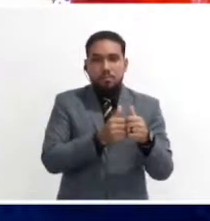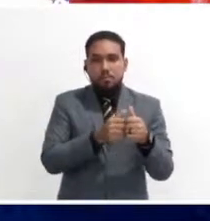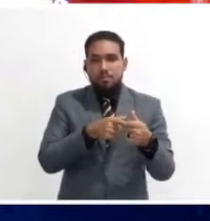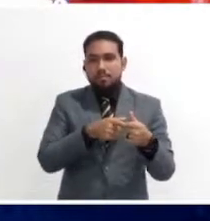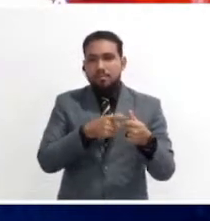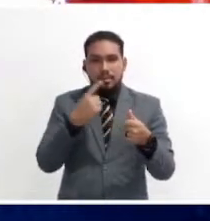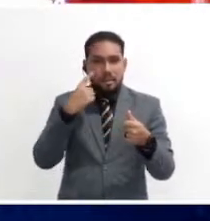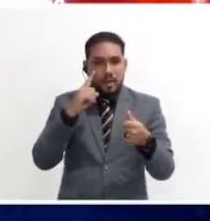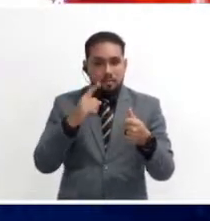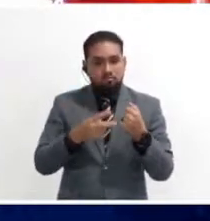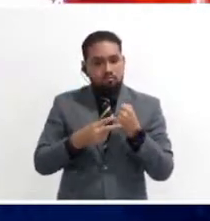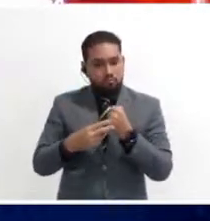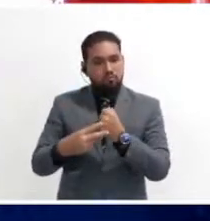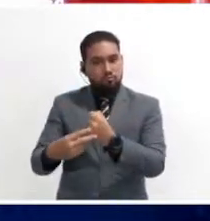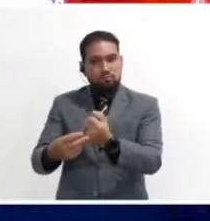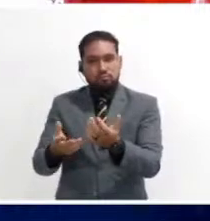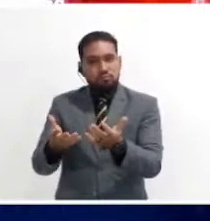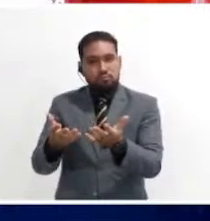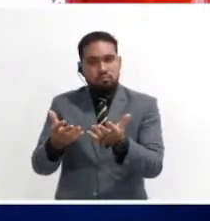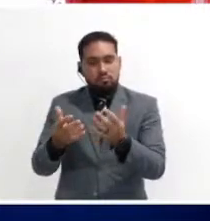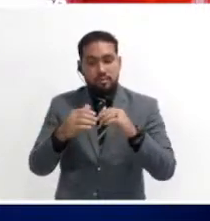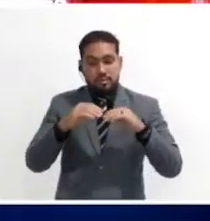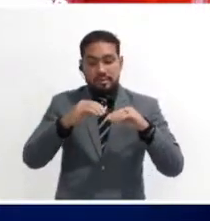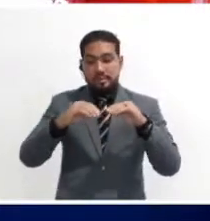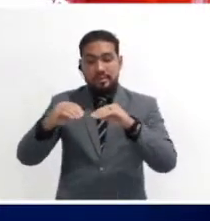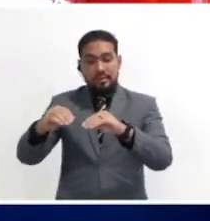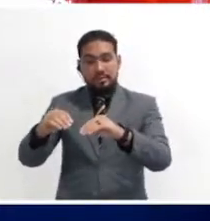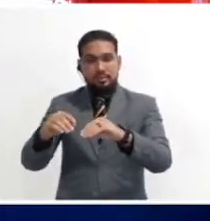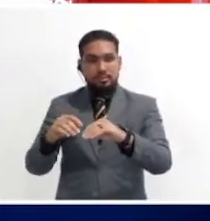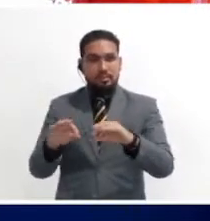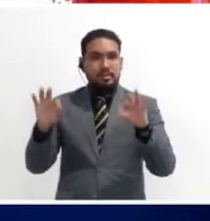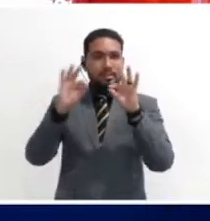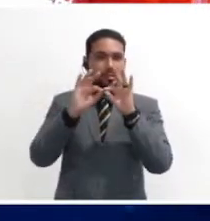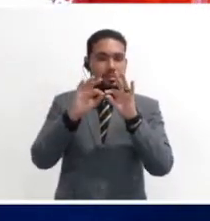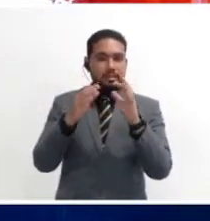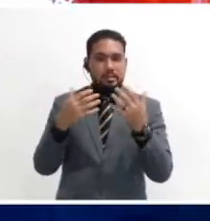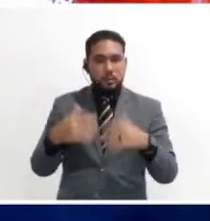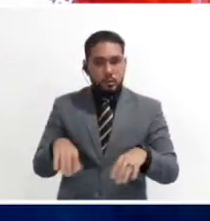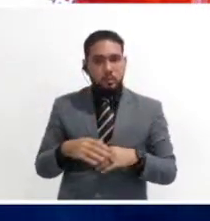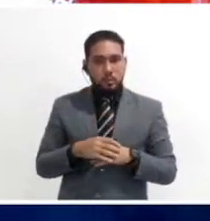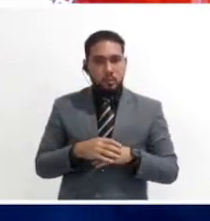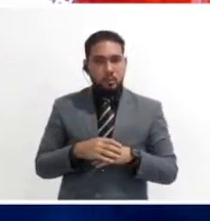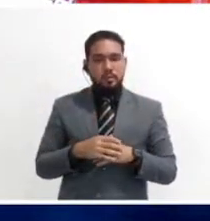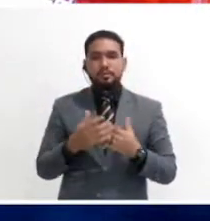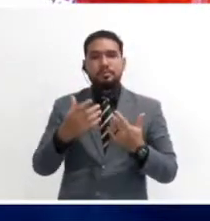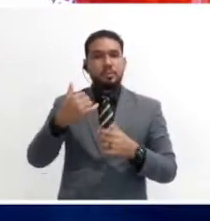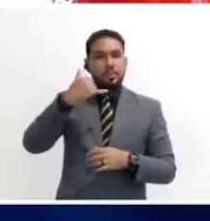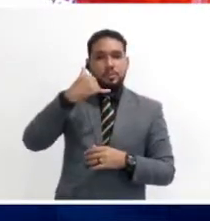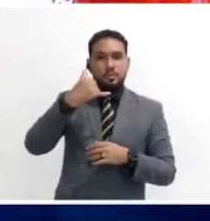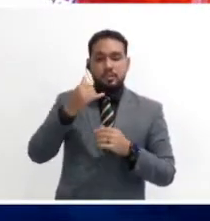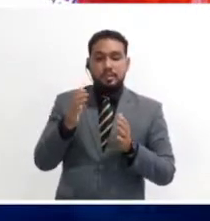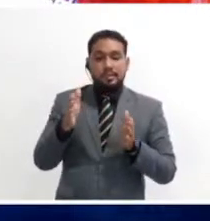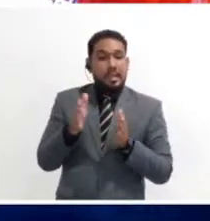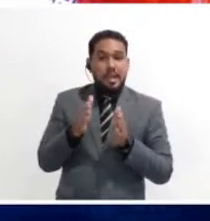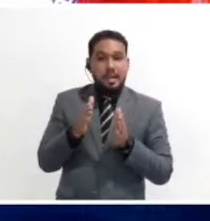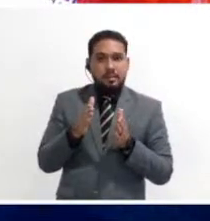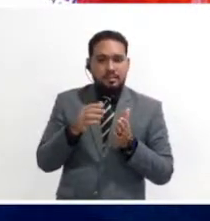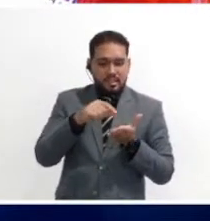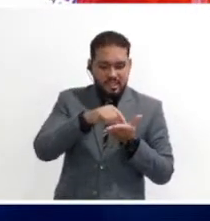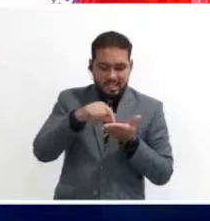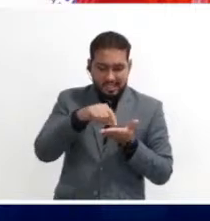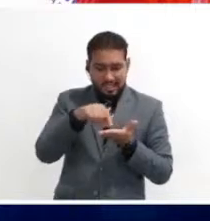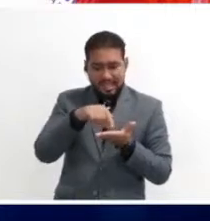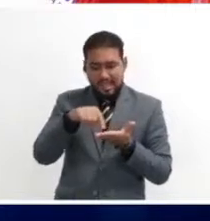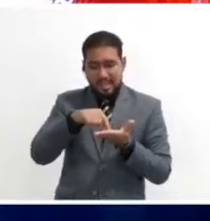becomes literally crazy how many chips you're trying to stack together. So this also goes back to what